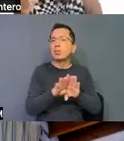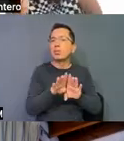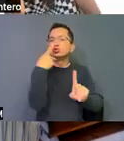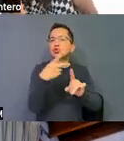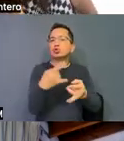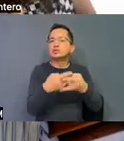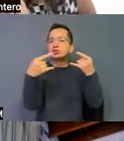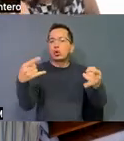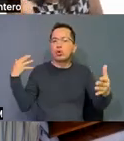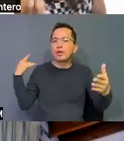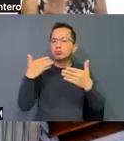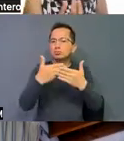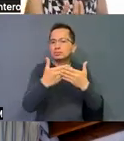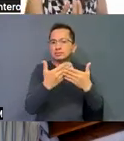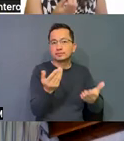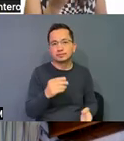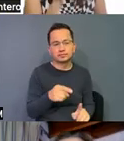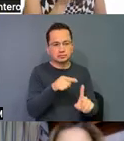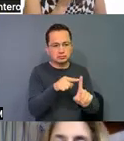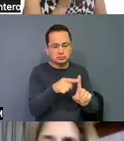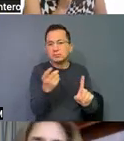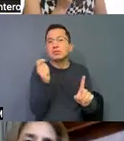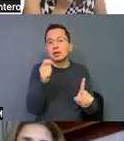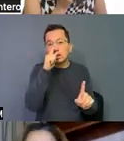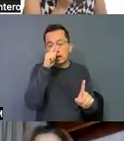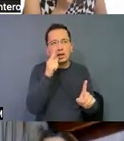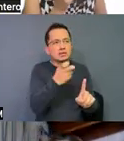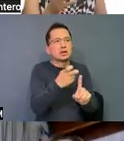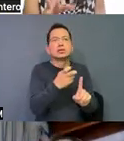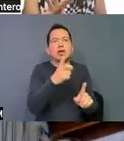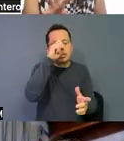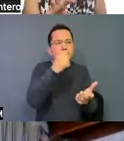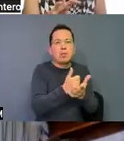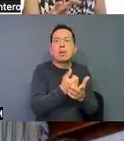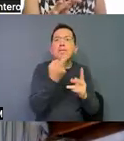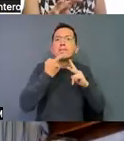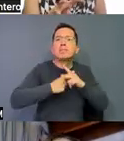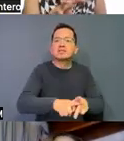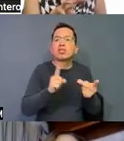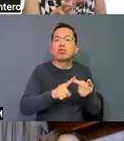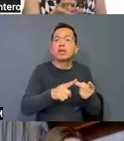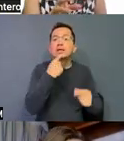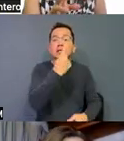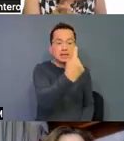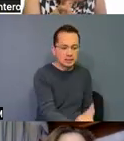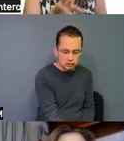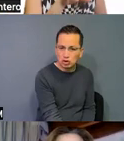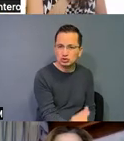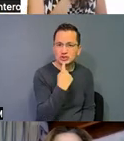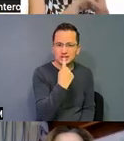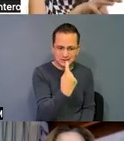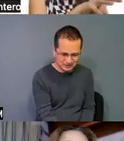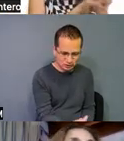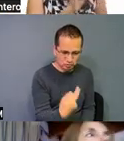to accumulate since we're little children. For instance, this all starts with how we relate to